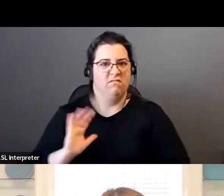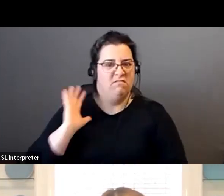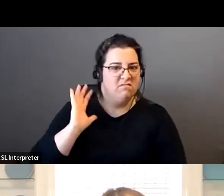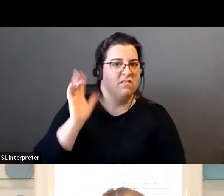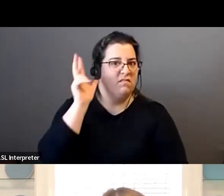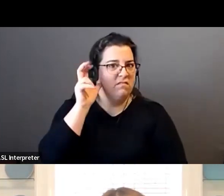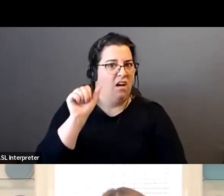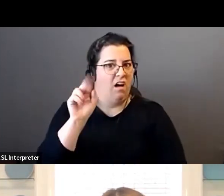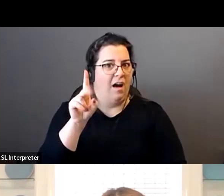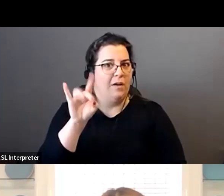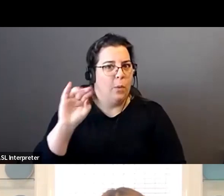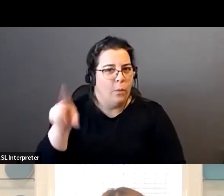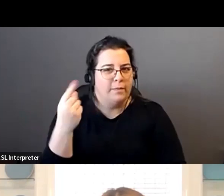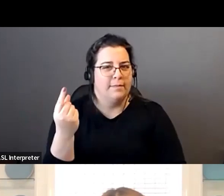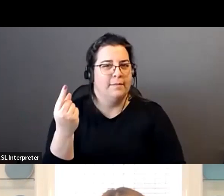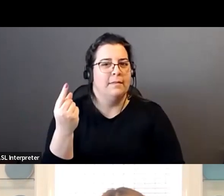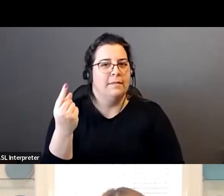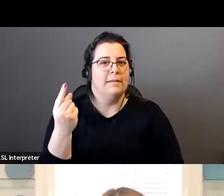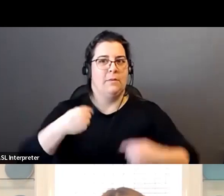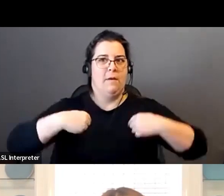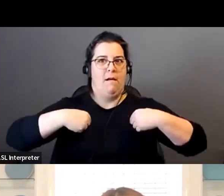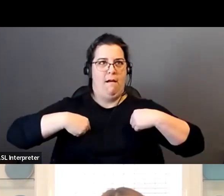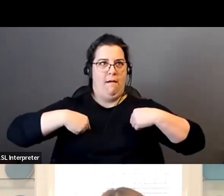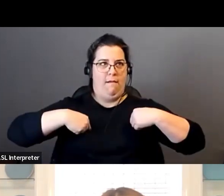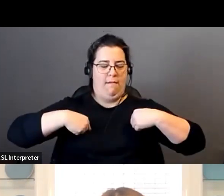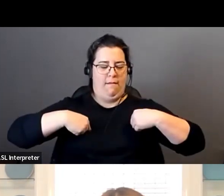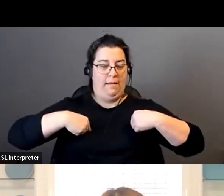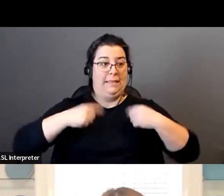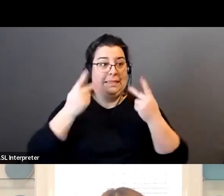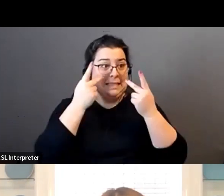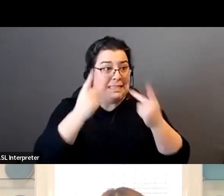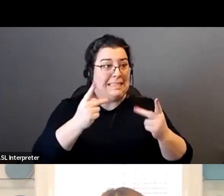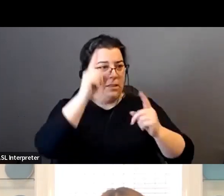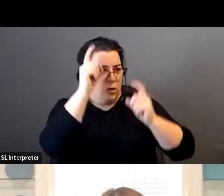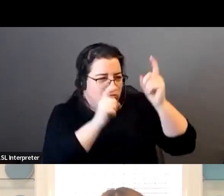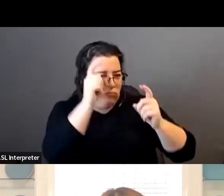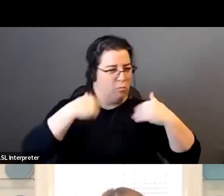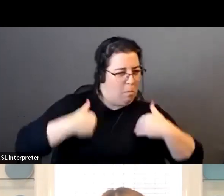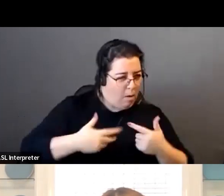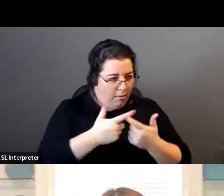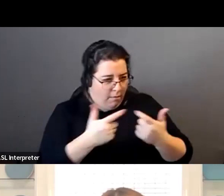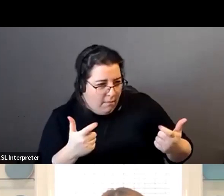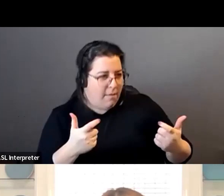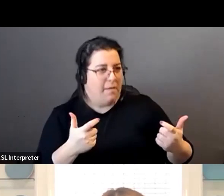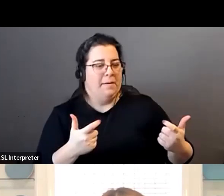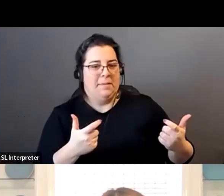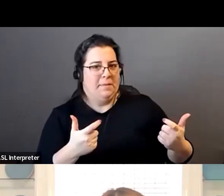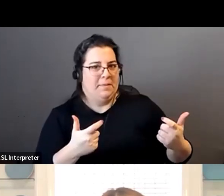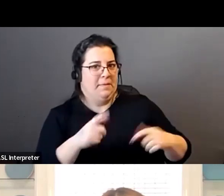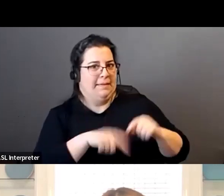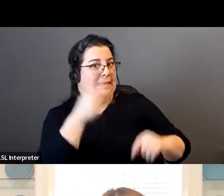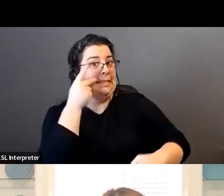tuned my listening habits because I couldn't see. I had to relate to that person via phone or via online